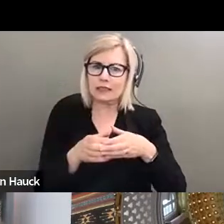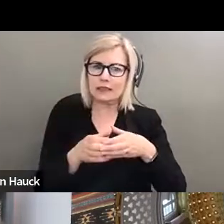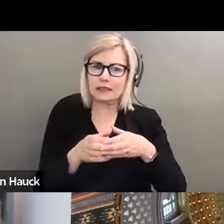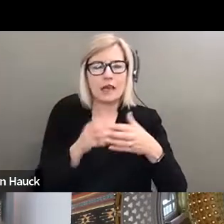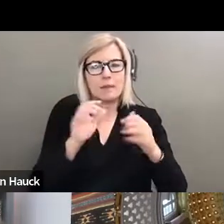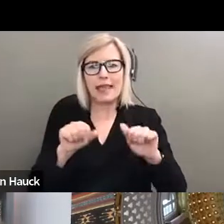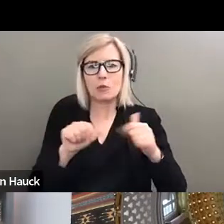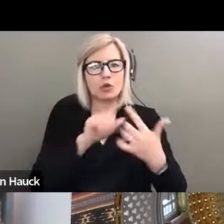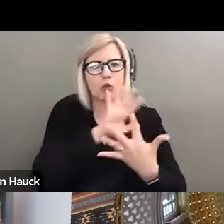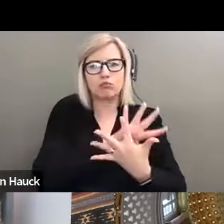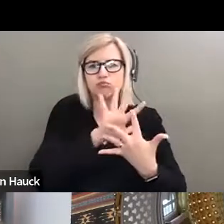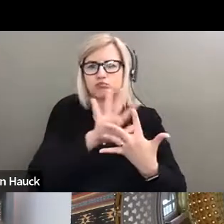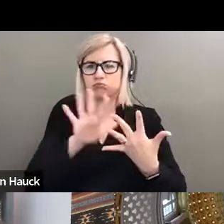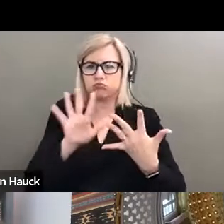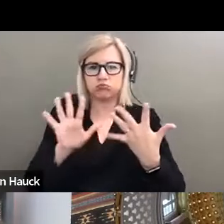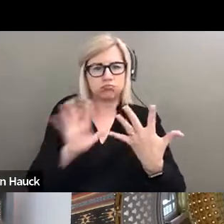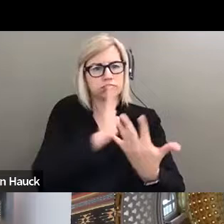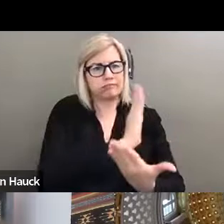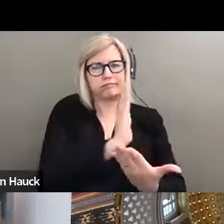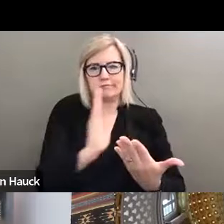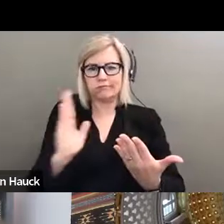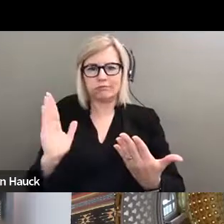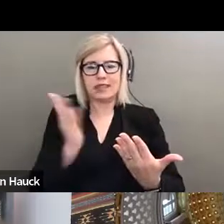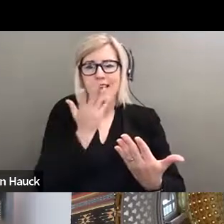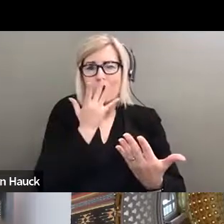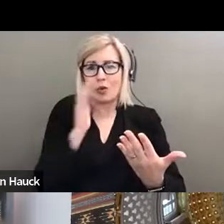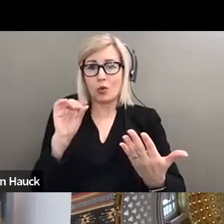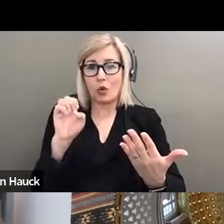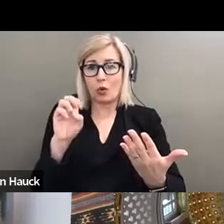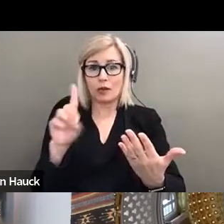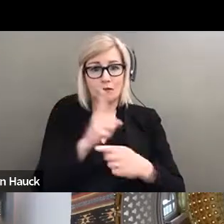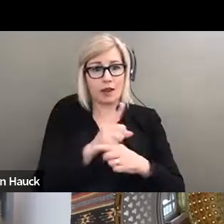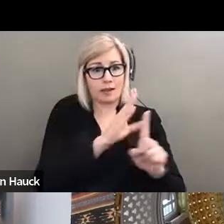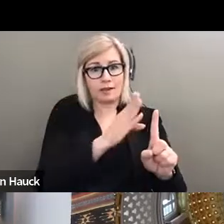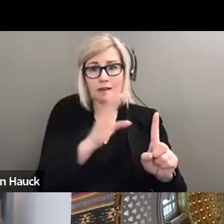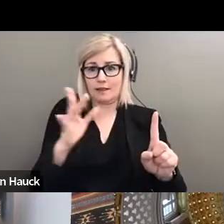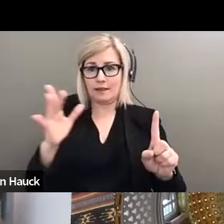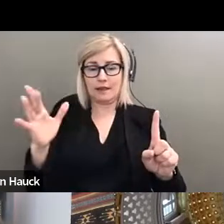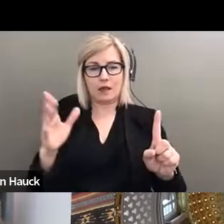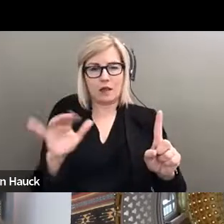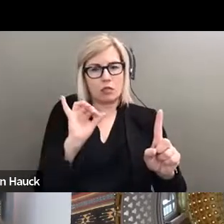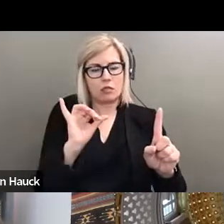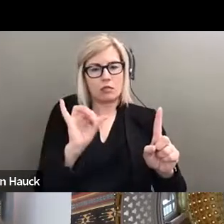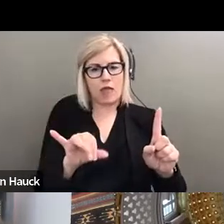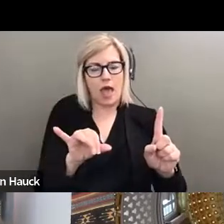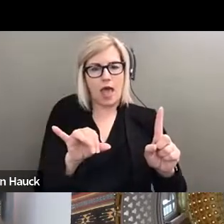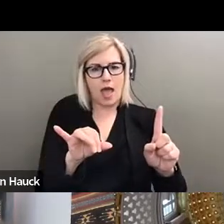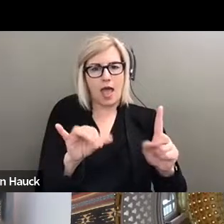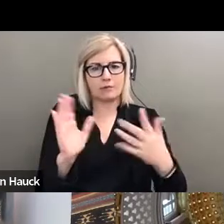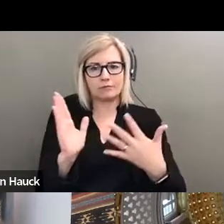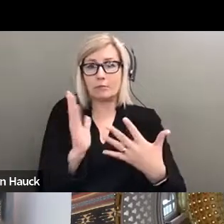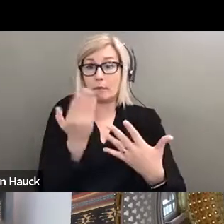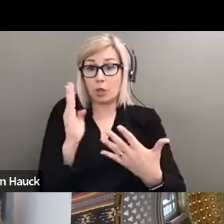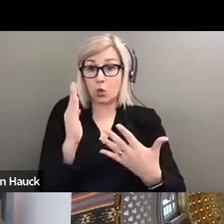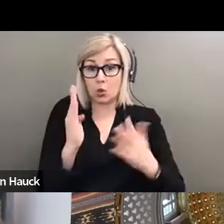boxes, because you know they kind of color coded it. Those service array blue ones